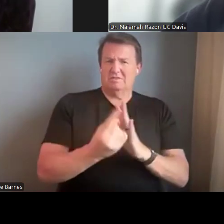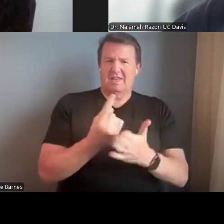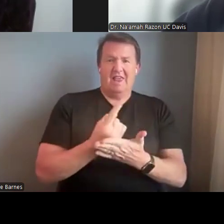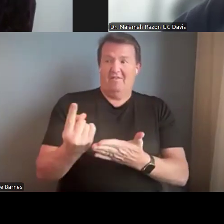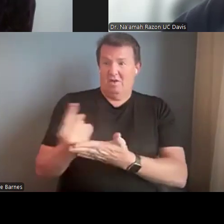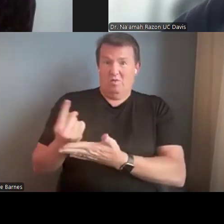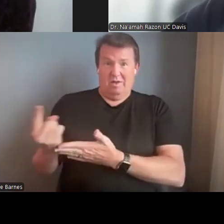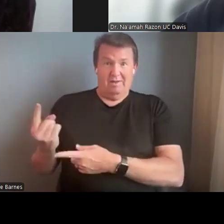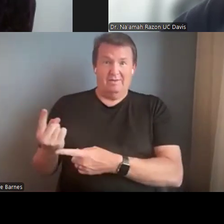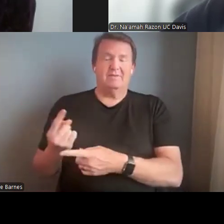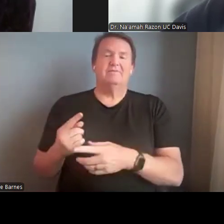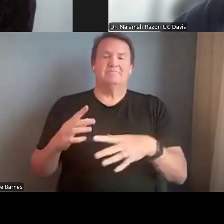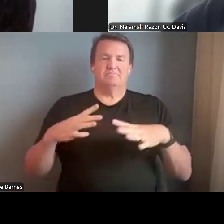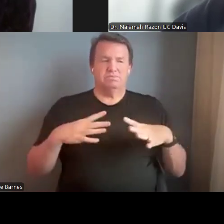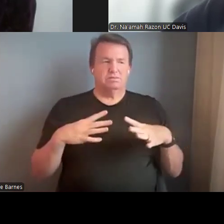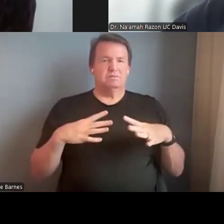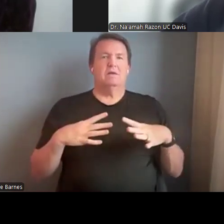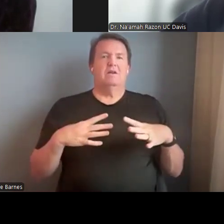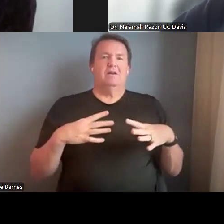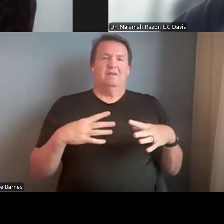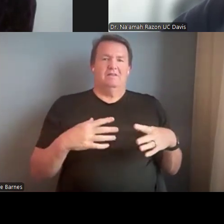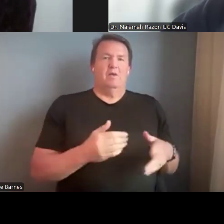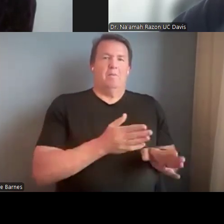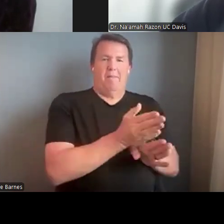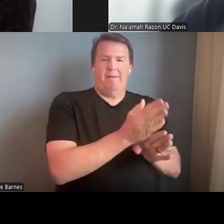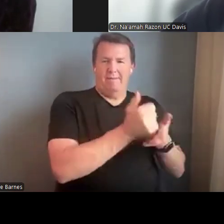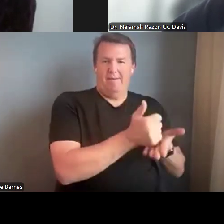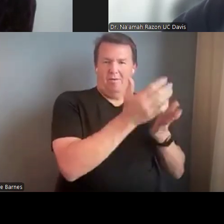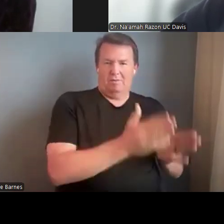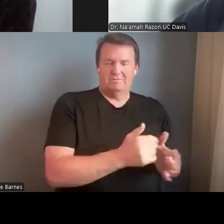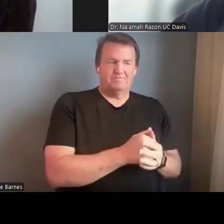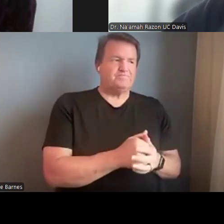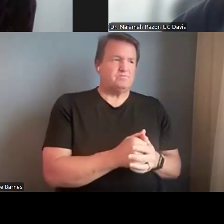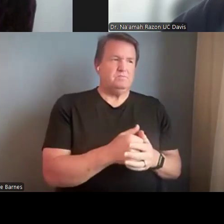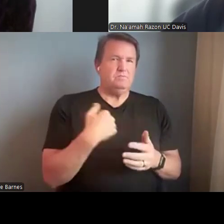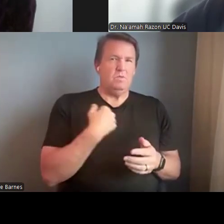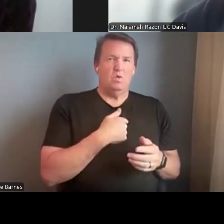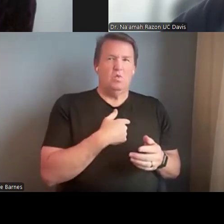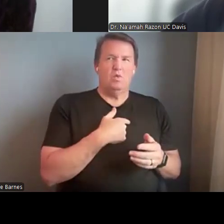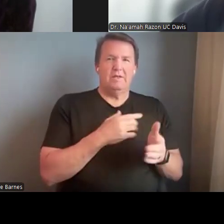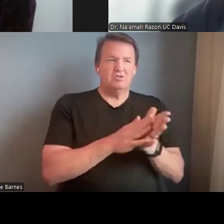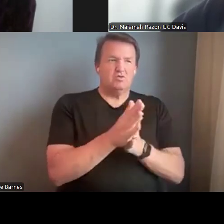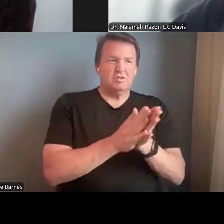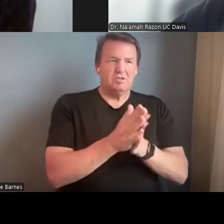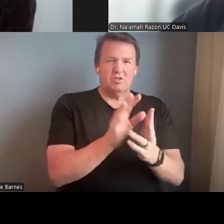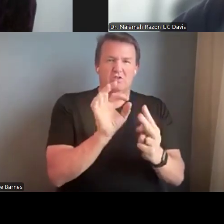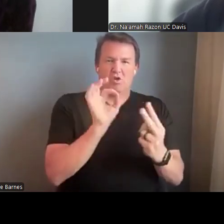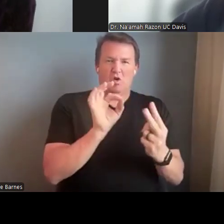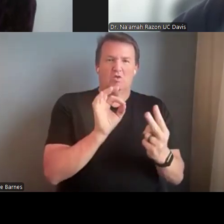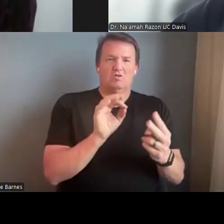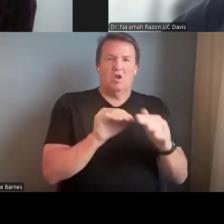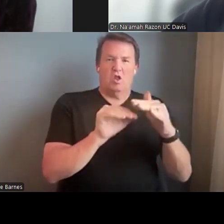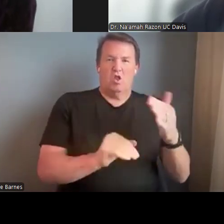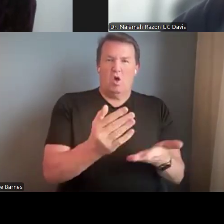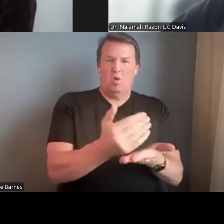that did take part. But we know there's still a lot of work to do. We strategically chose communities that were low income, that had